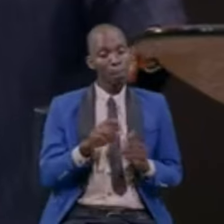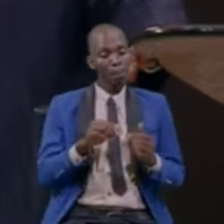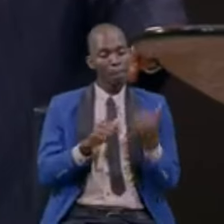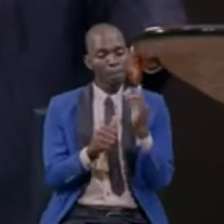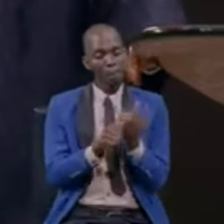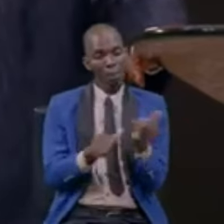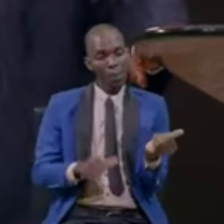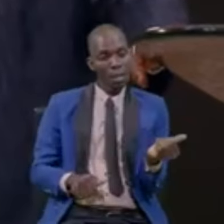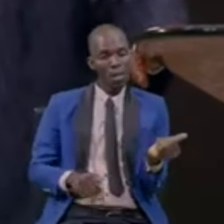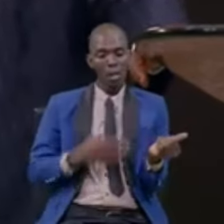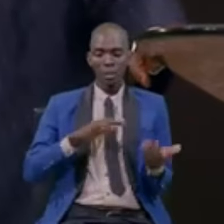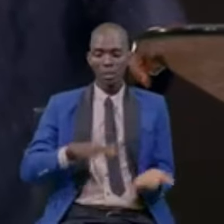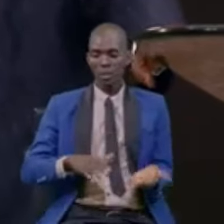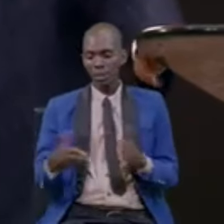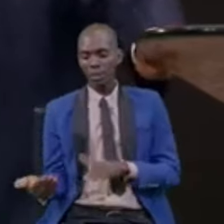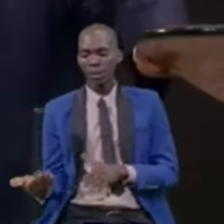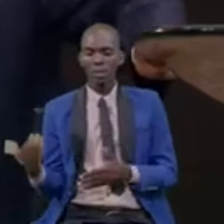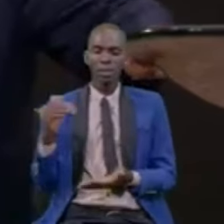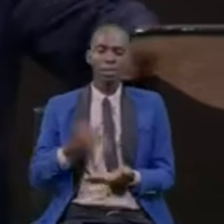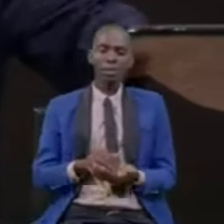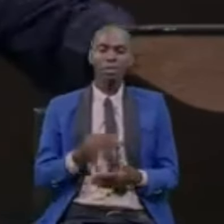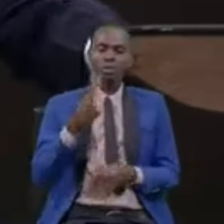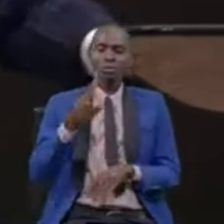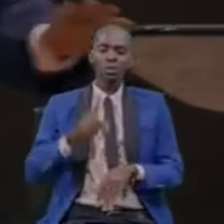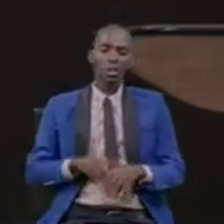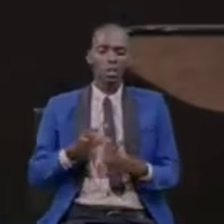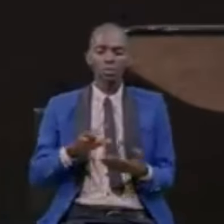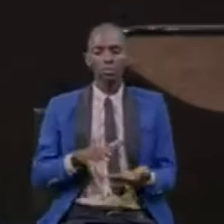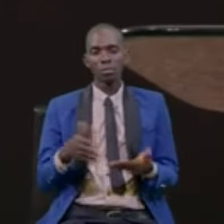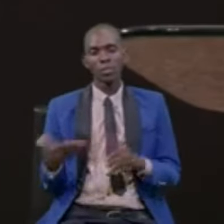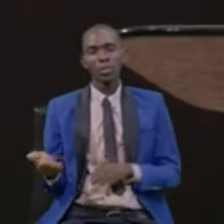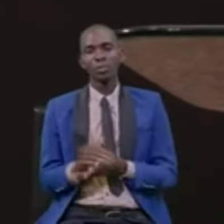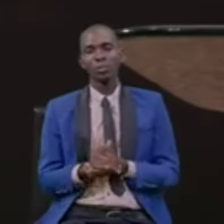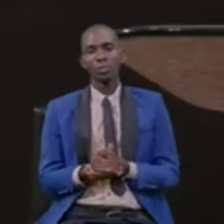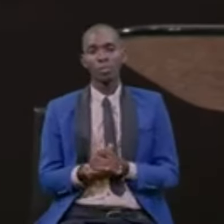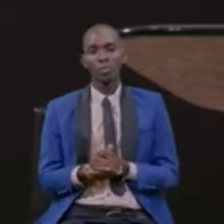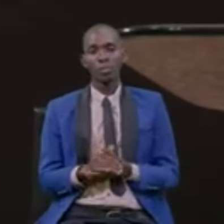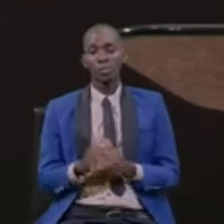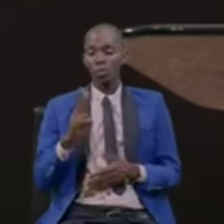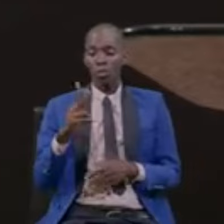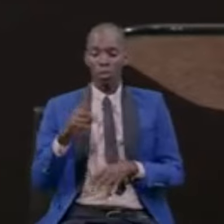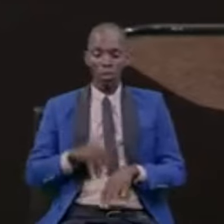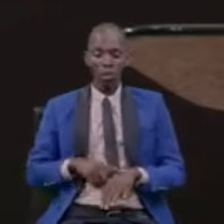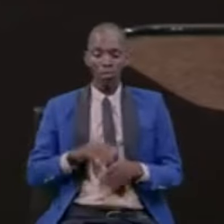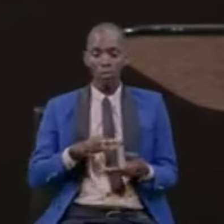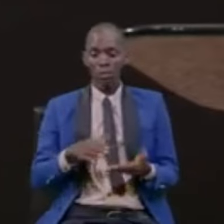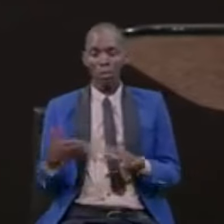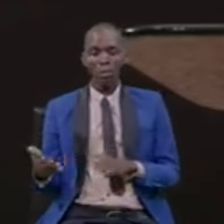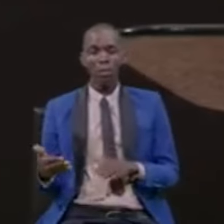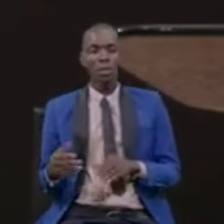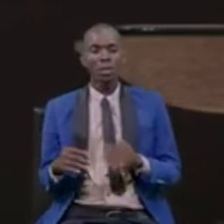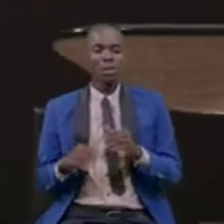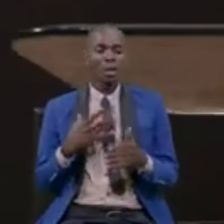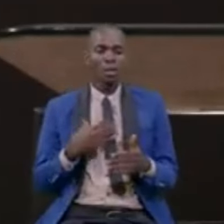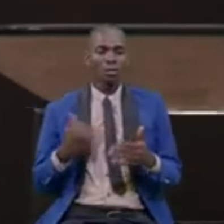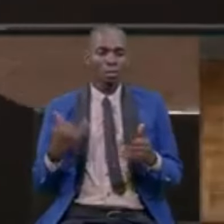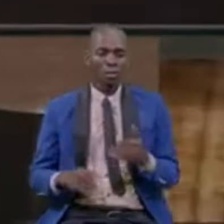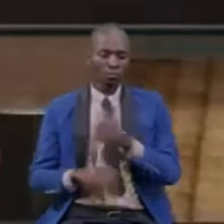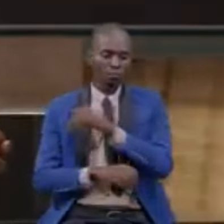again, twice dead. It says they're twice dead, plucked up by the